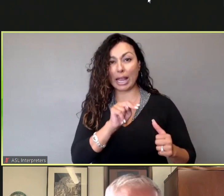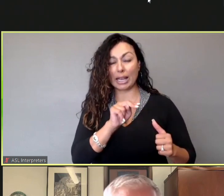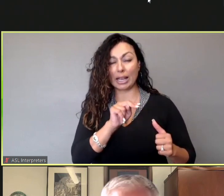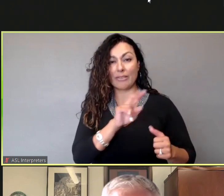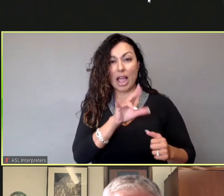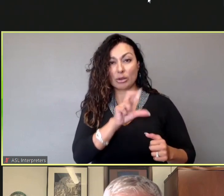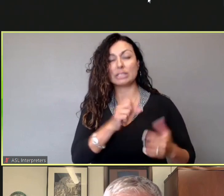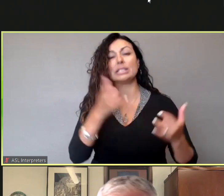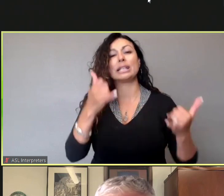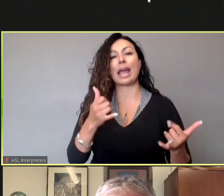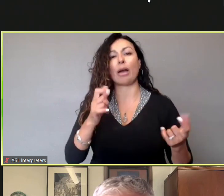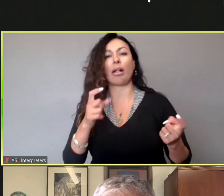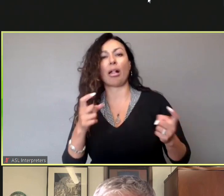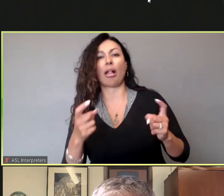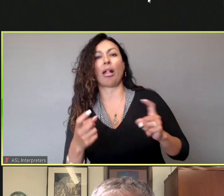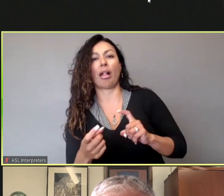have